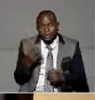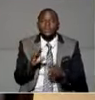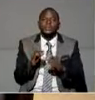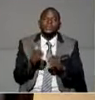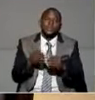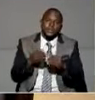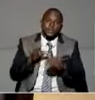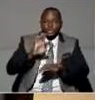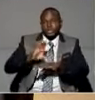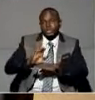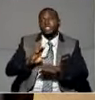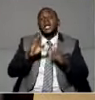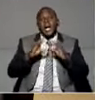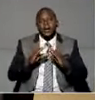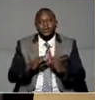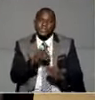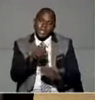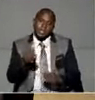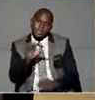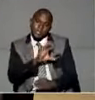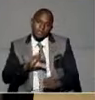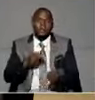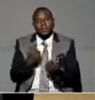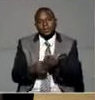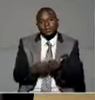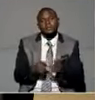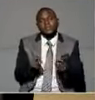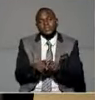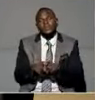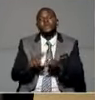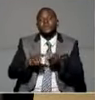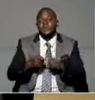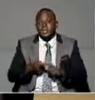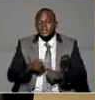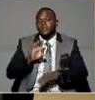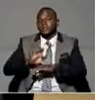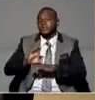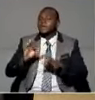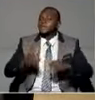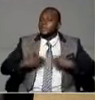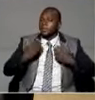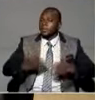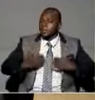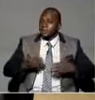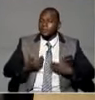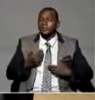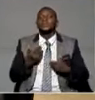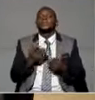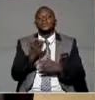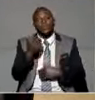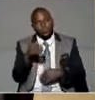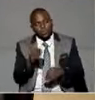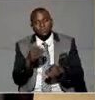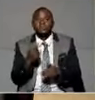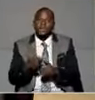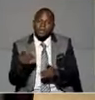that makes every Christian in Uganda and all friends of the church very happy. Mm-hmm. When you are on